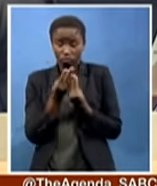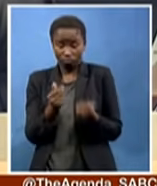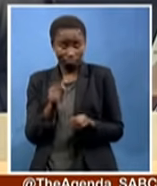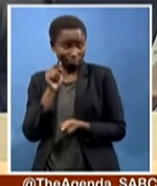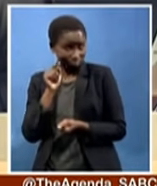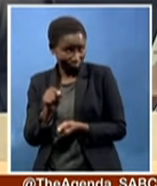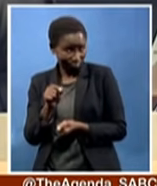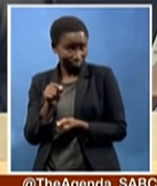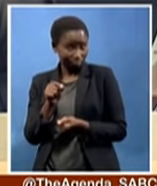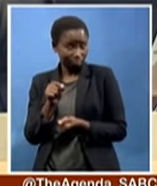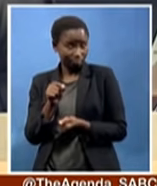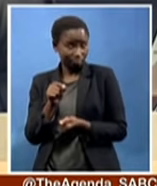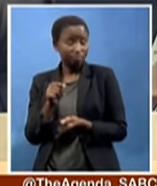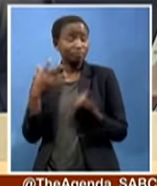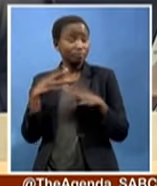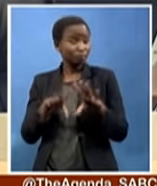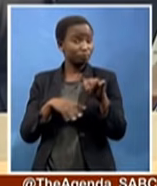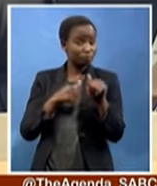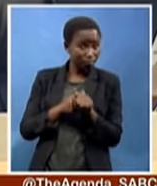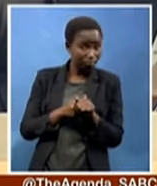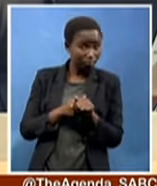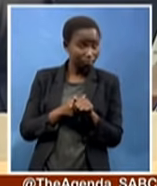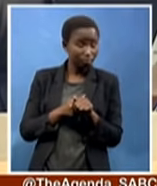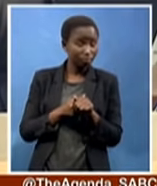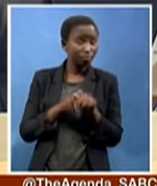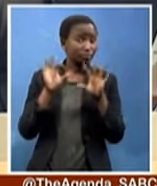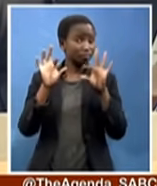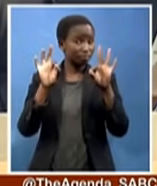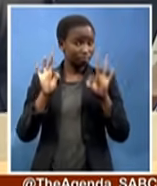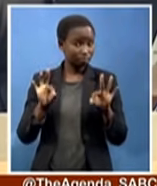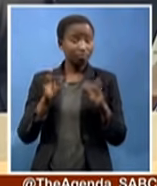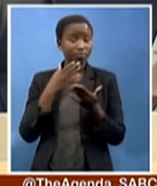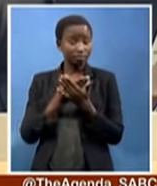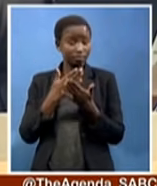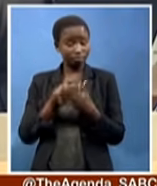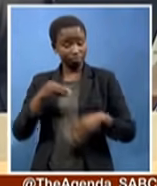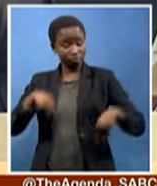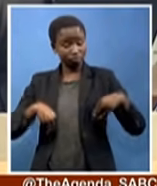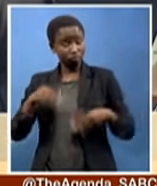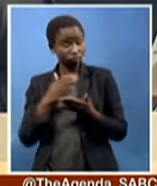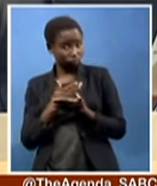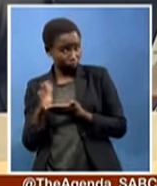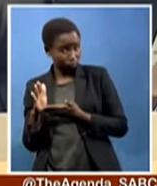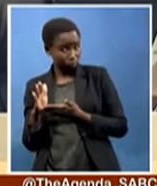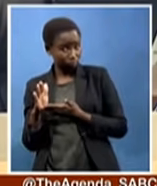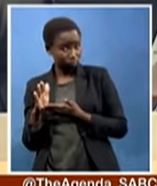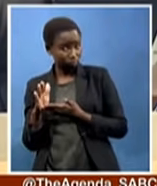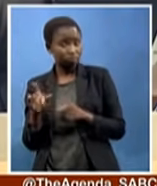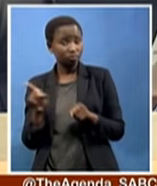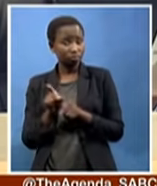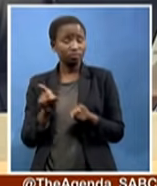meaningful action to fight corruption and end state capture. In answering this